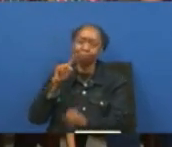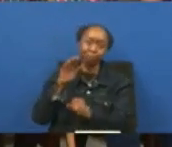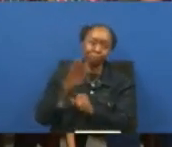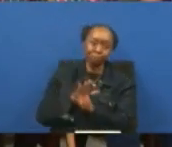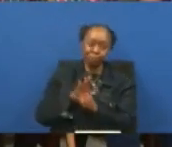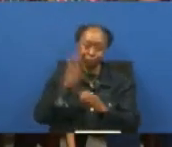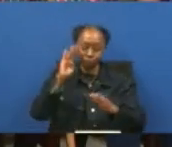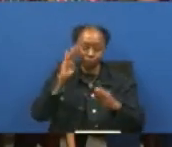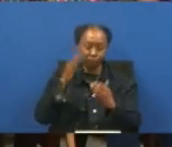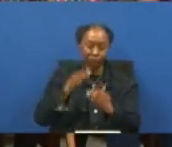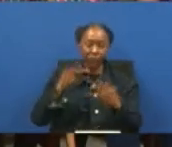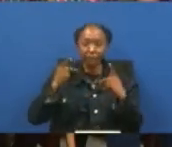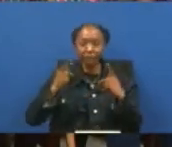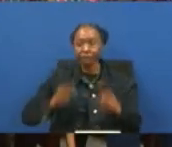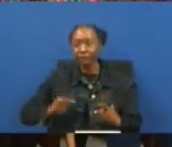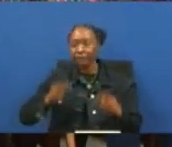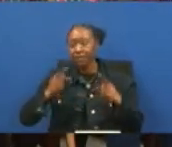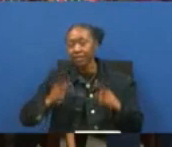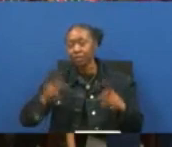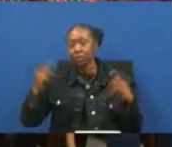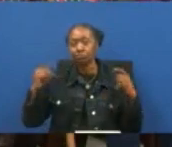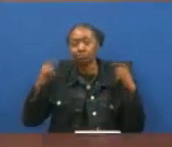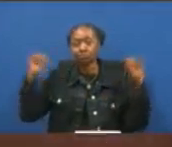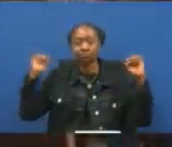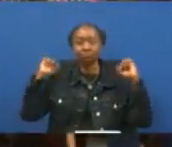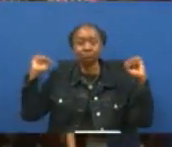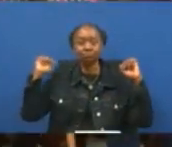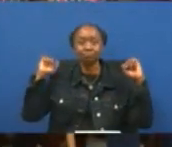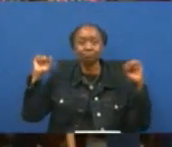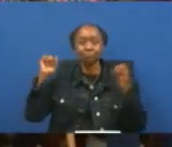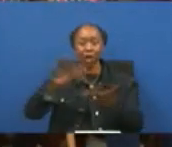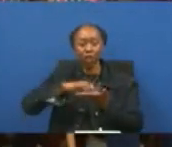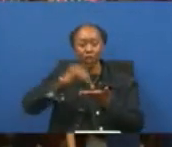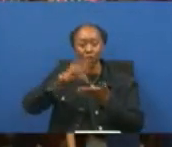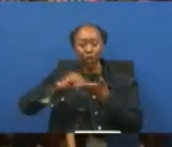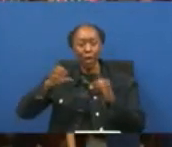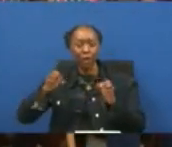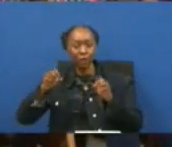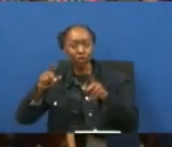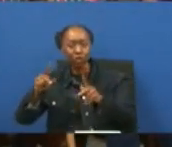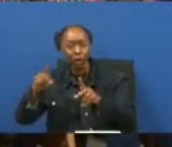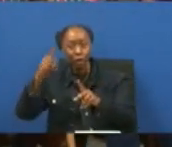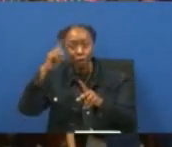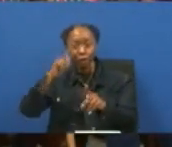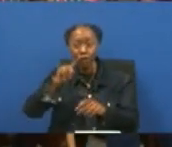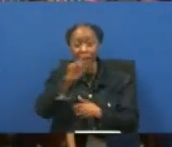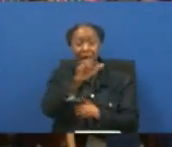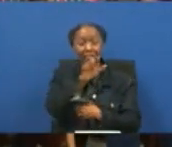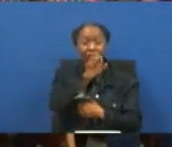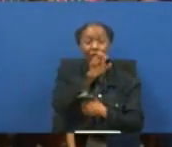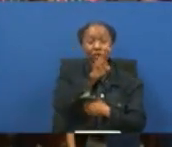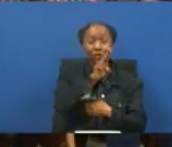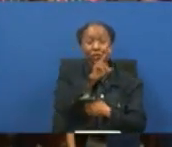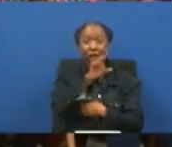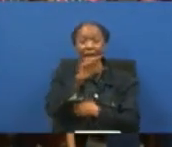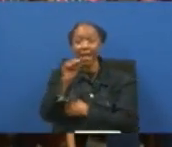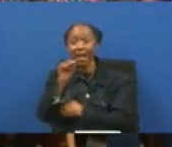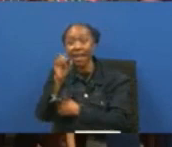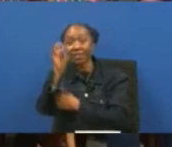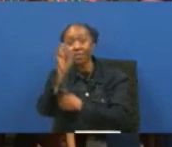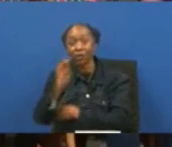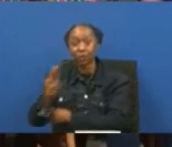their establishment of learning opportunities for LSU and Southern University, and